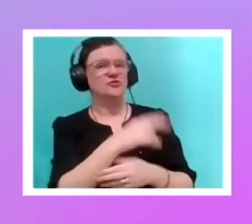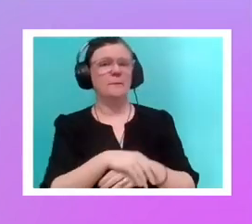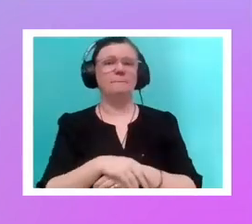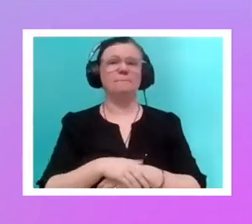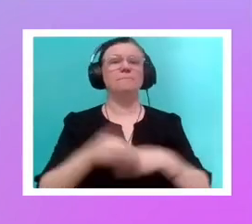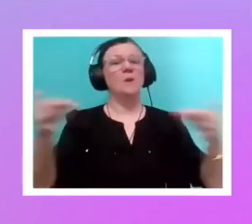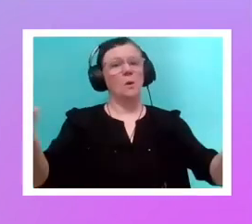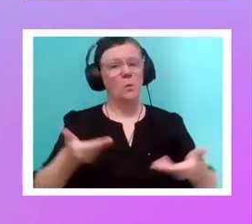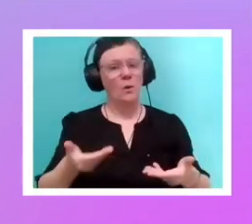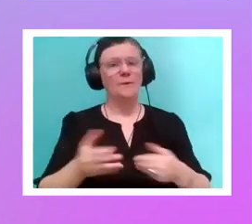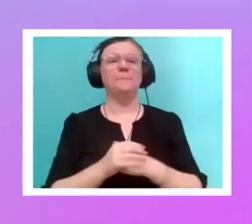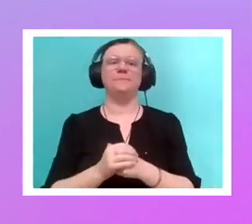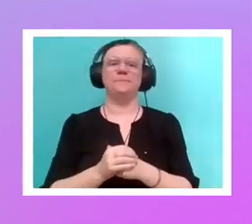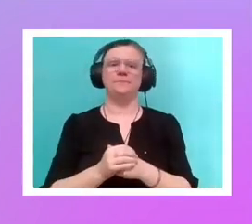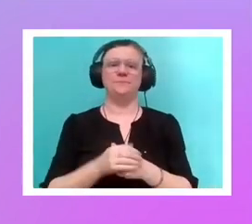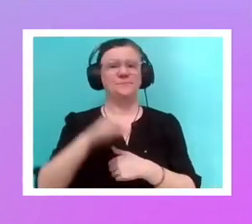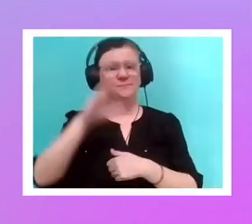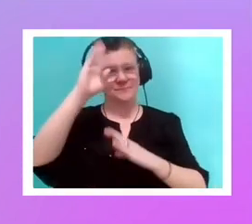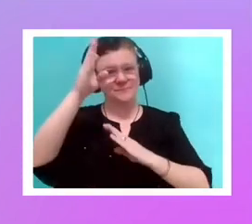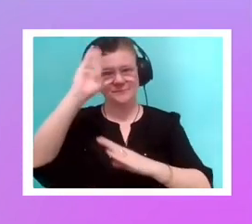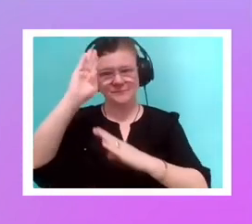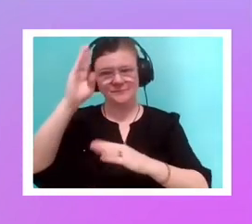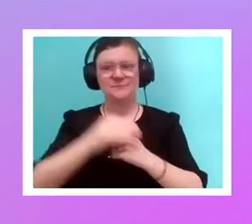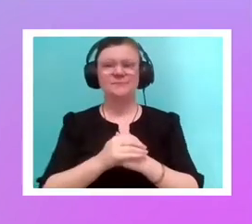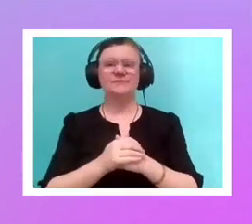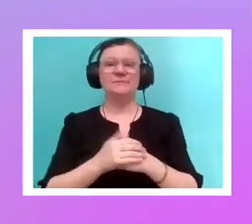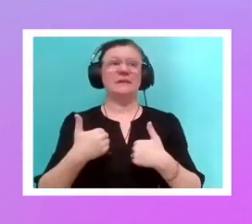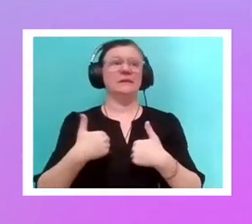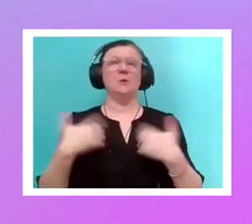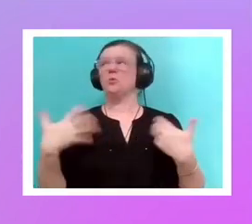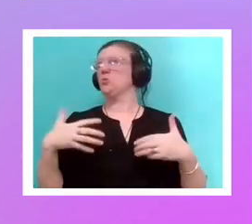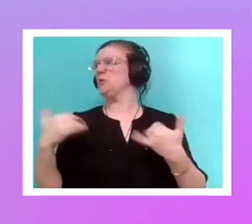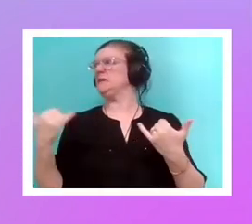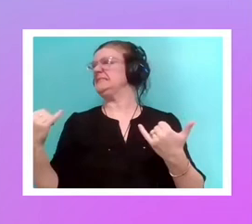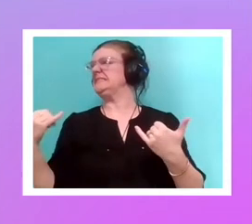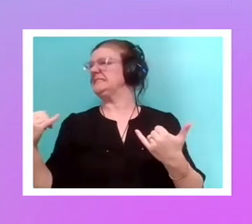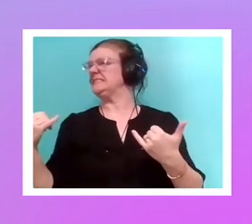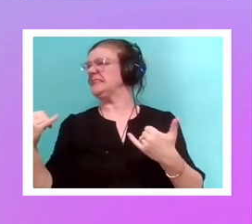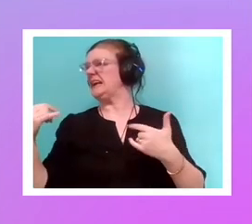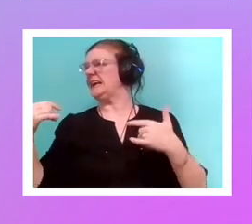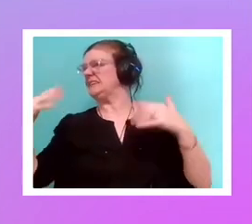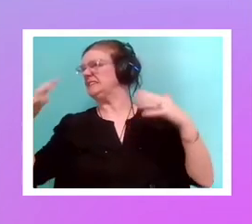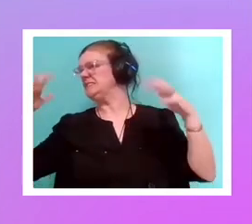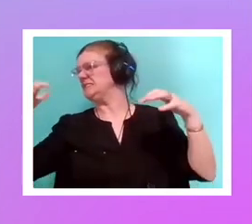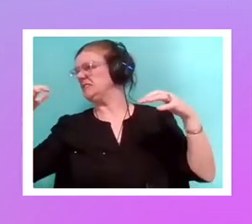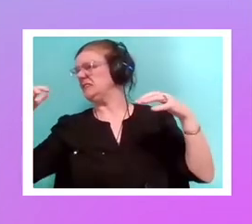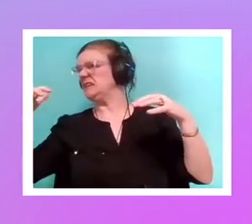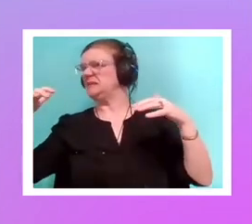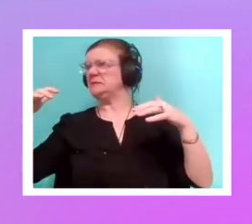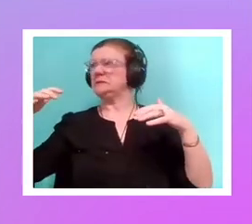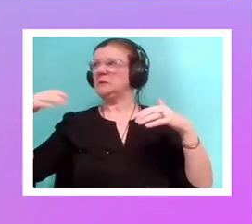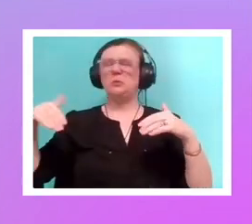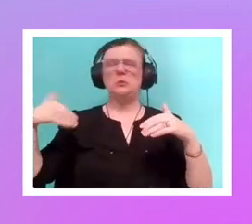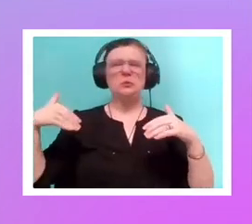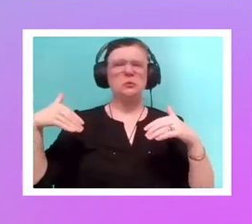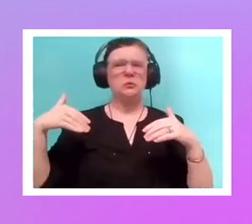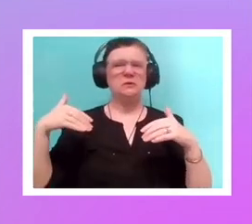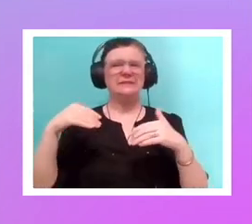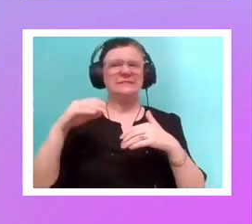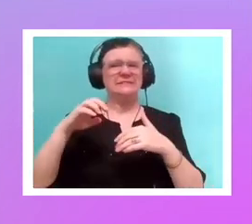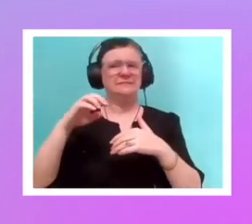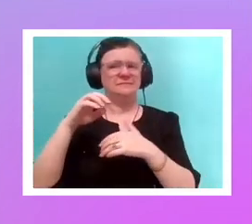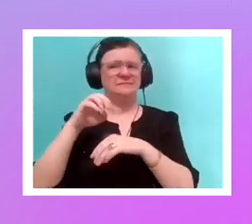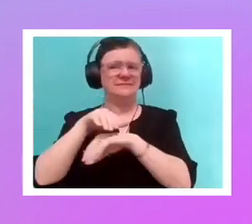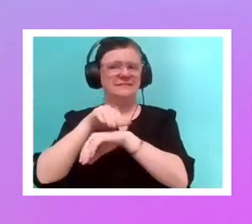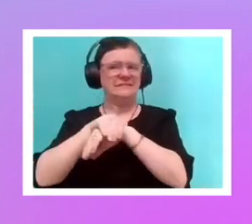Yeah, welcome everyone. Hi everyone here from a windy and rainy and a bit sunny late afternoon in Birmingham in the middle of England. We've actually had a rainbow